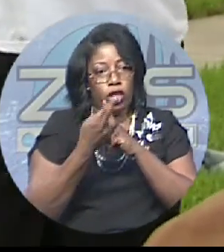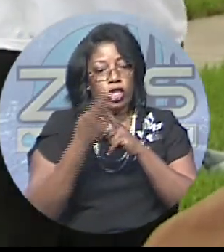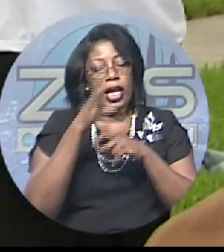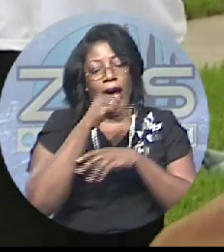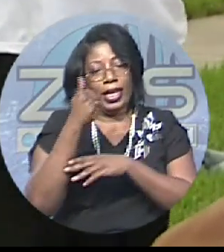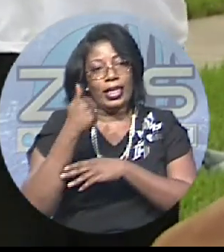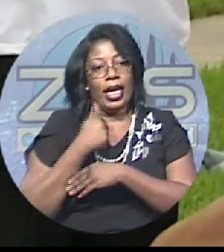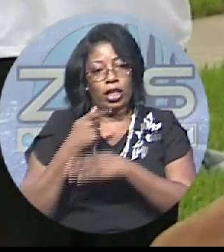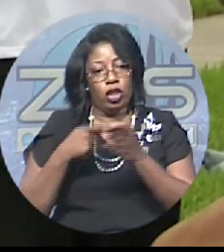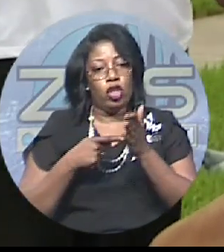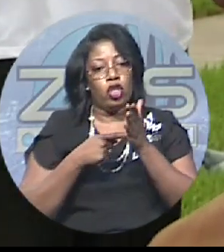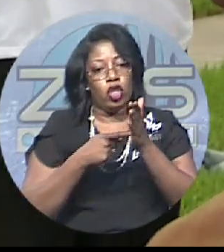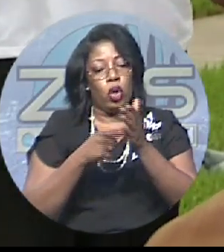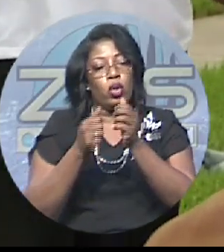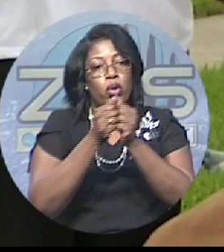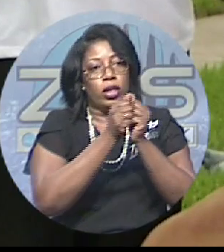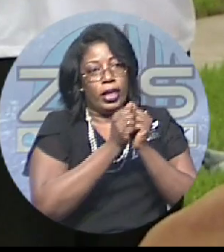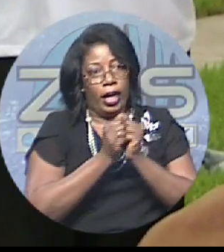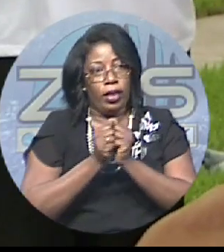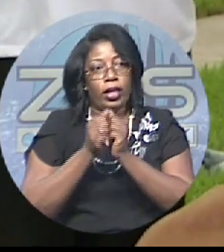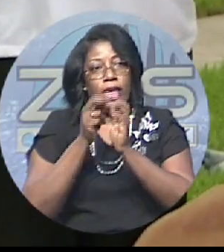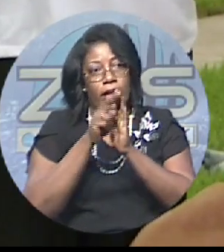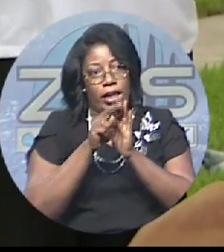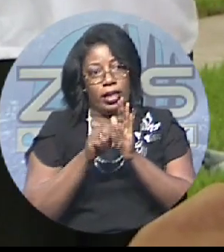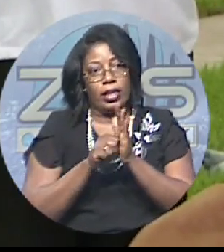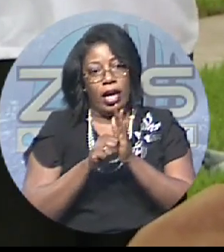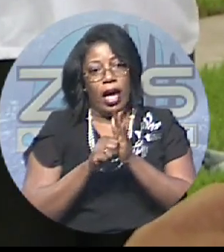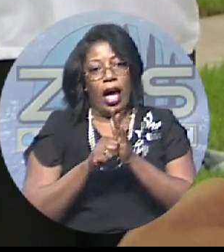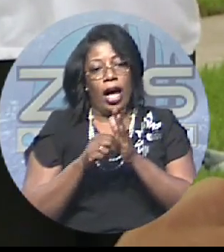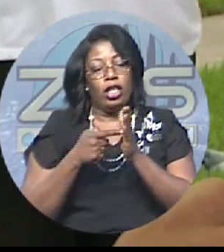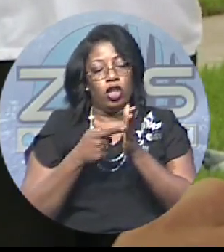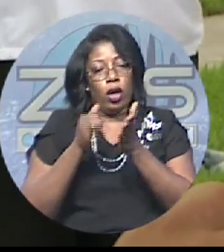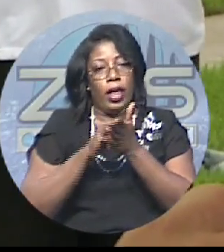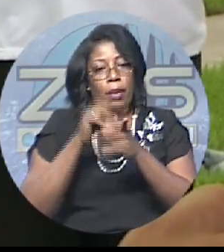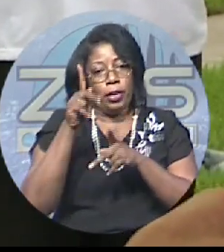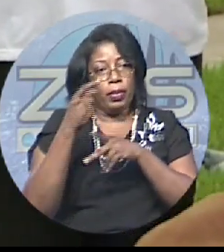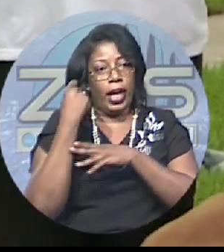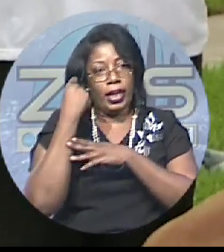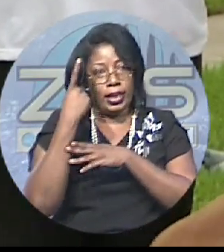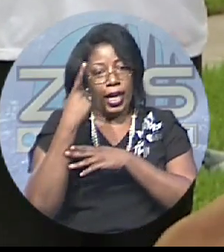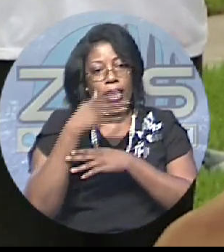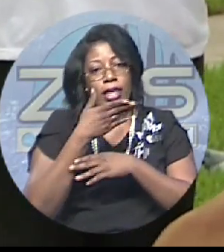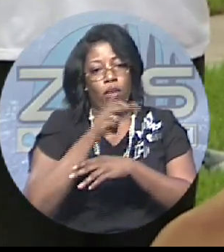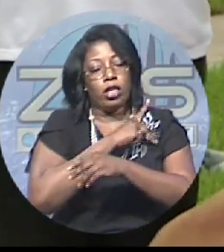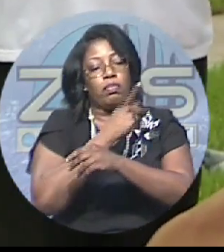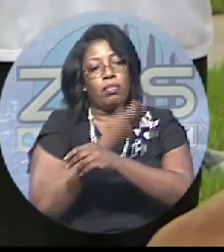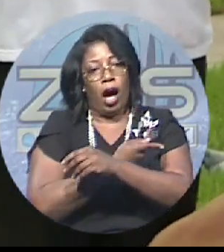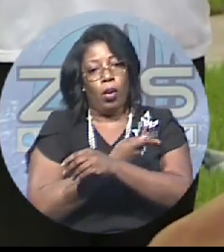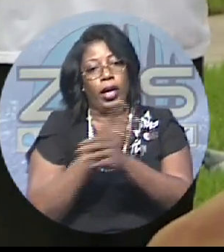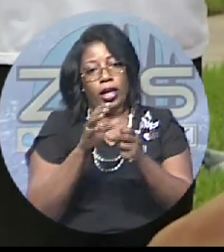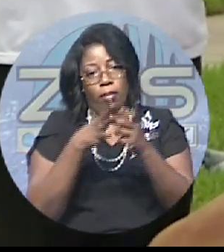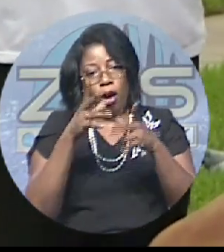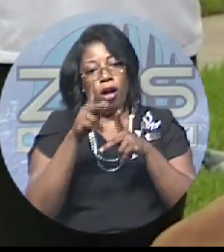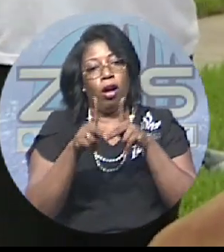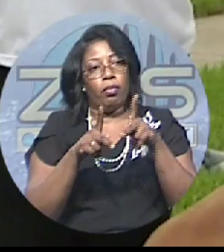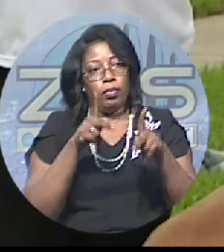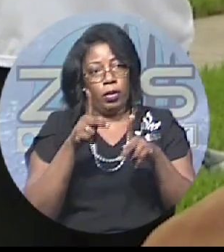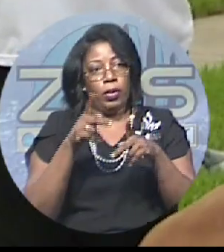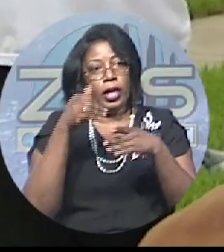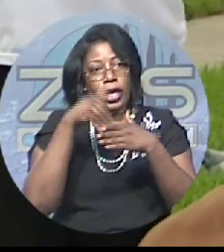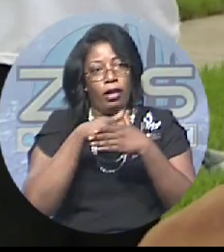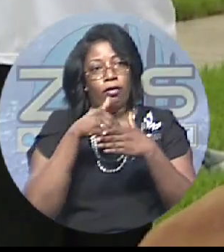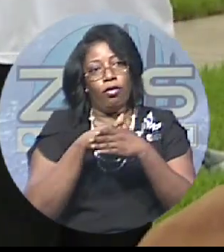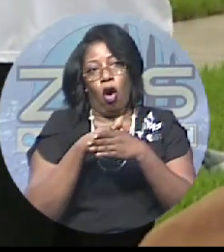Canada to show solidarity in the fight and make sure that people understand that there is power in numbers, and we want everyone to get involved